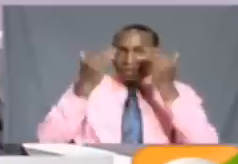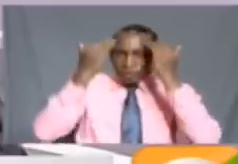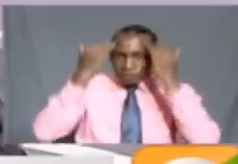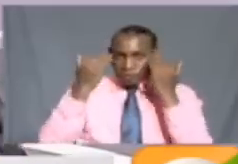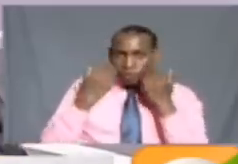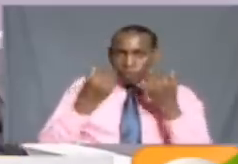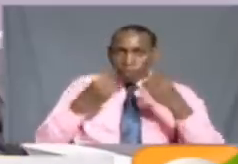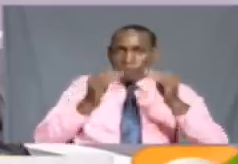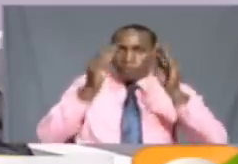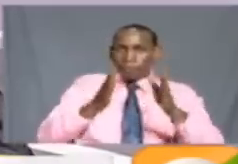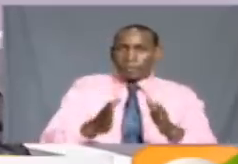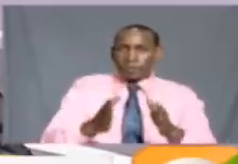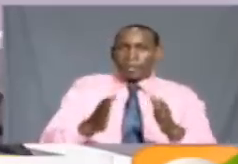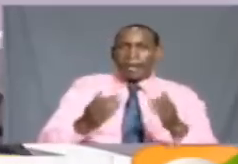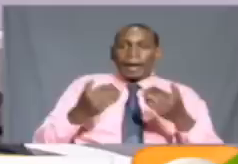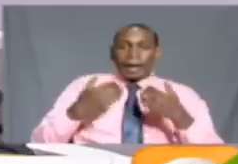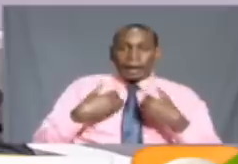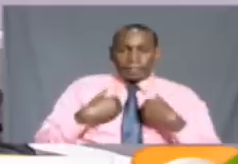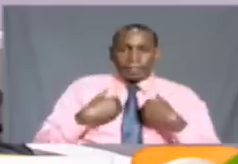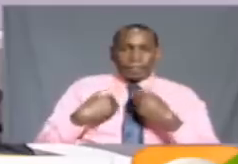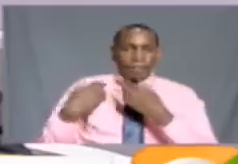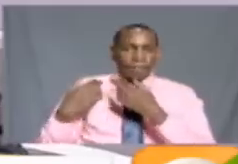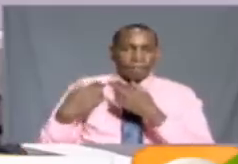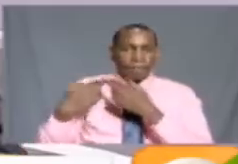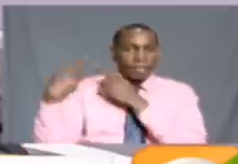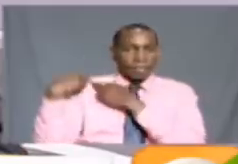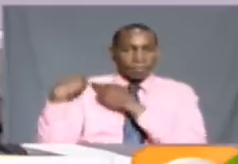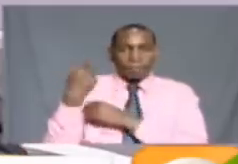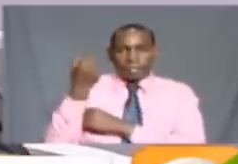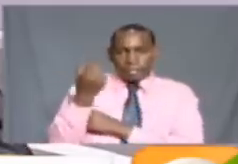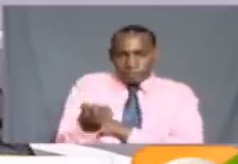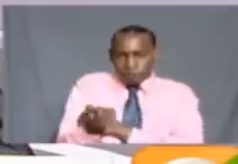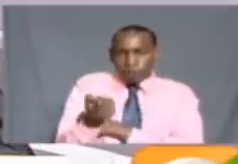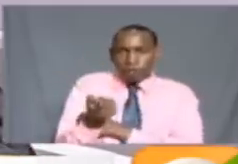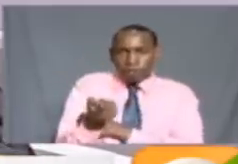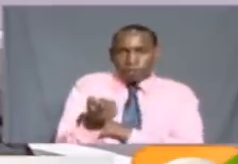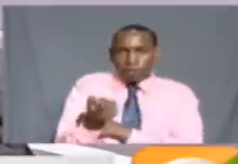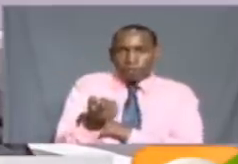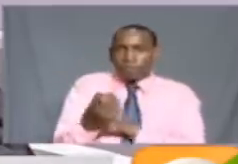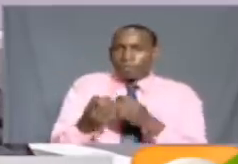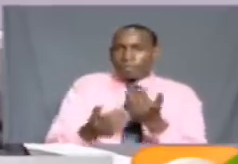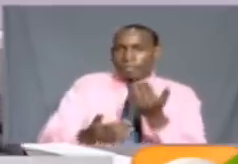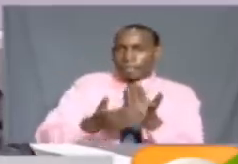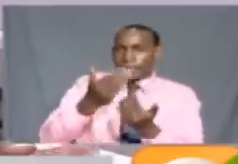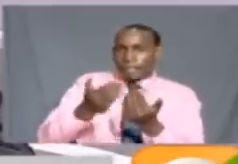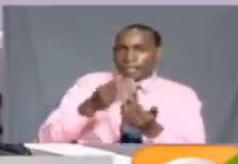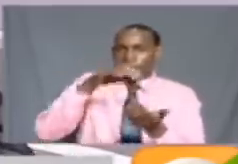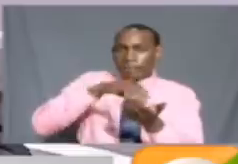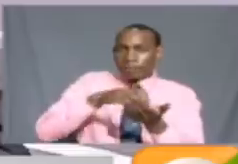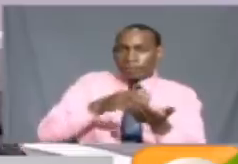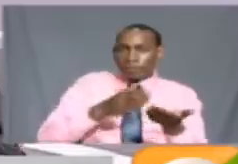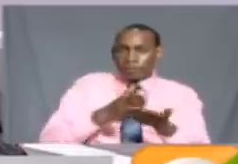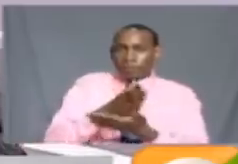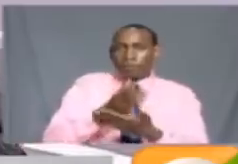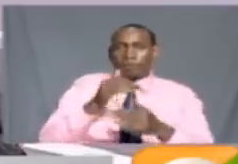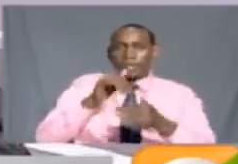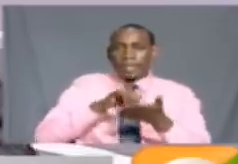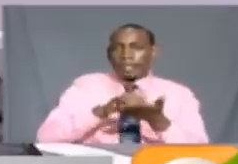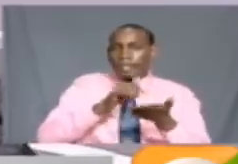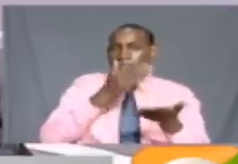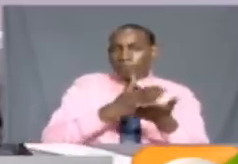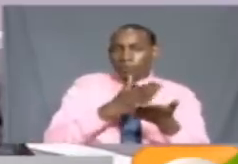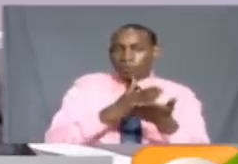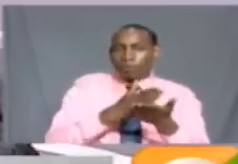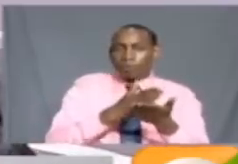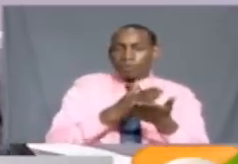officer might have some discretion, a bit of discretion in handling that situation by dint of the fact that